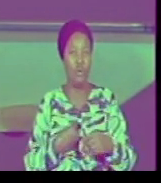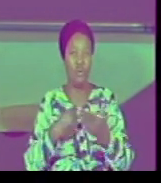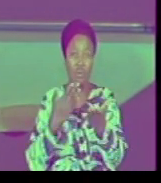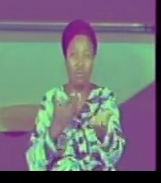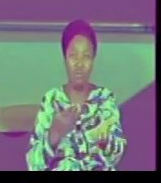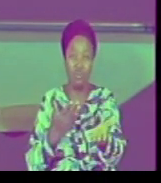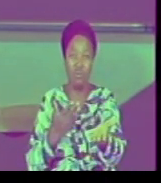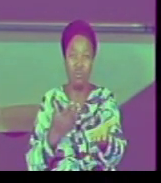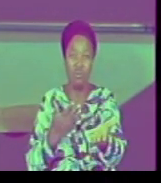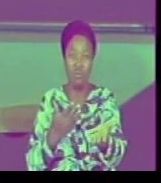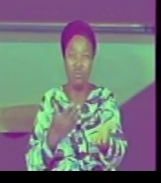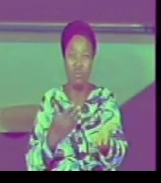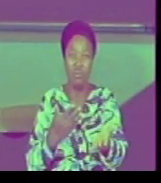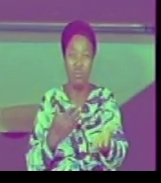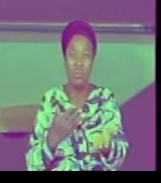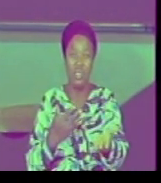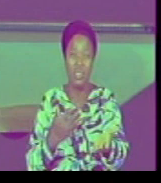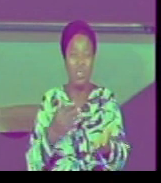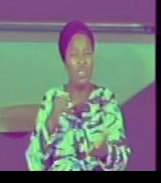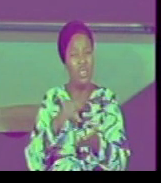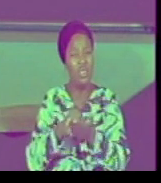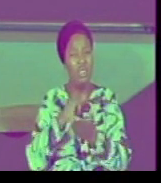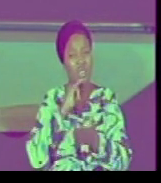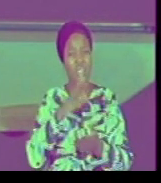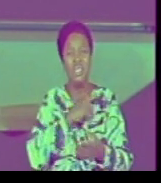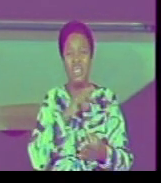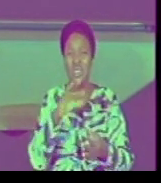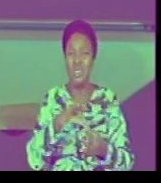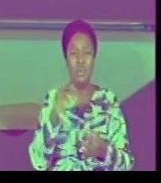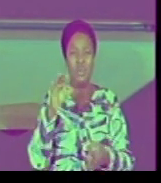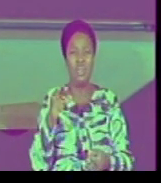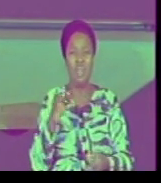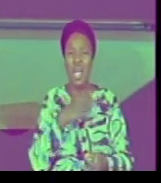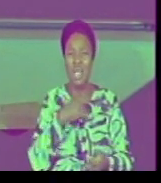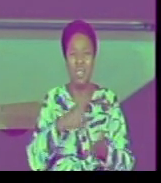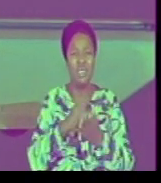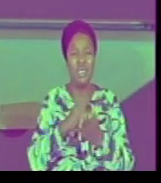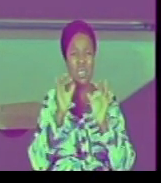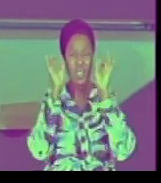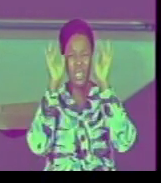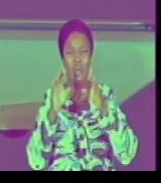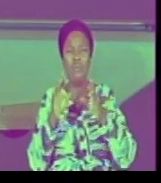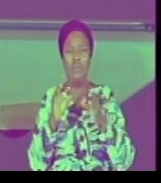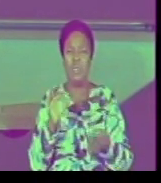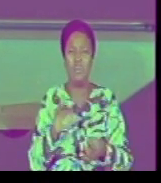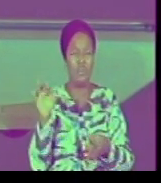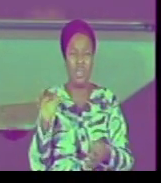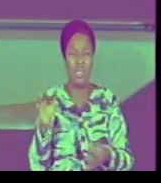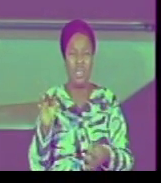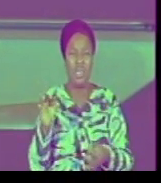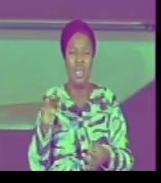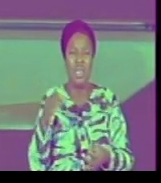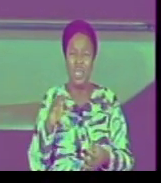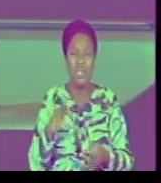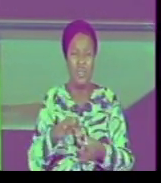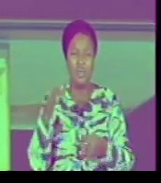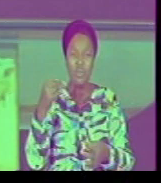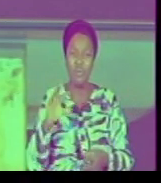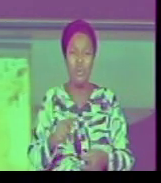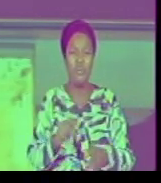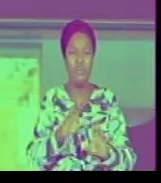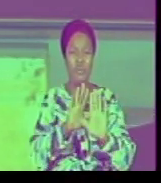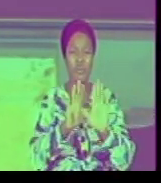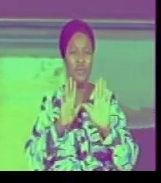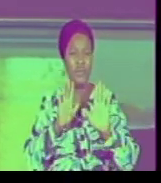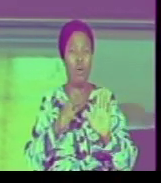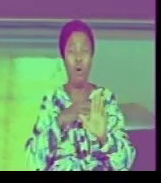it's a spirit, and it's a terrible spirit, the spirit of fear. All the other spirits